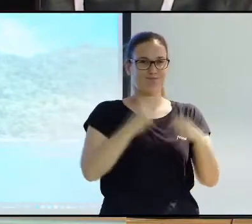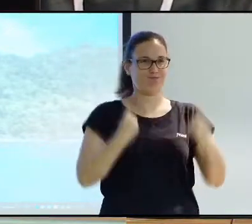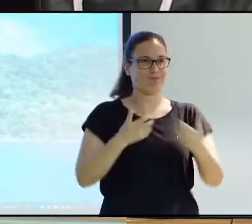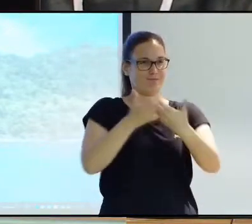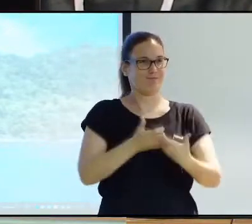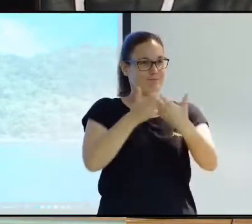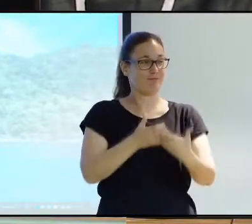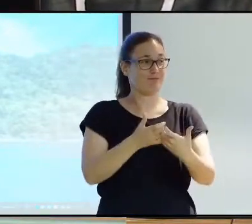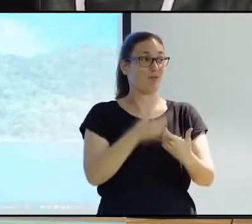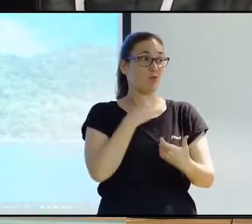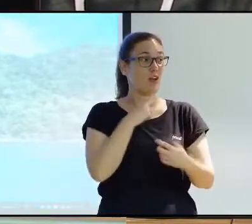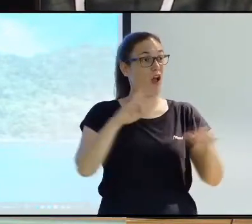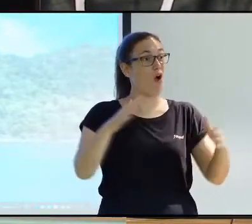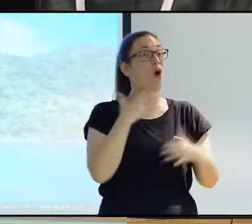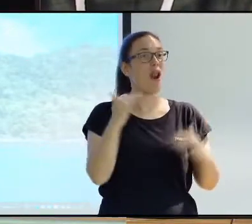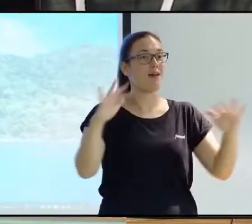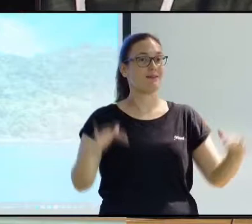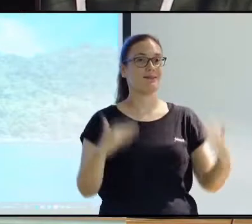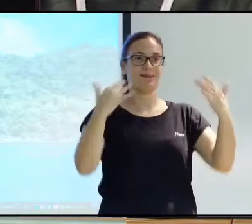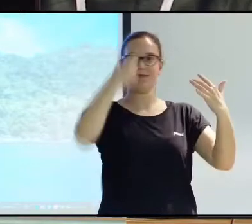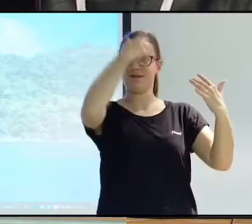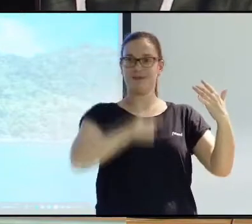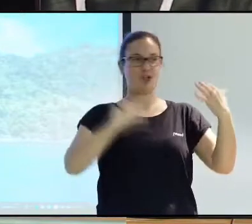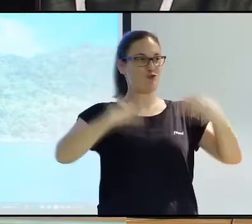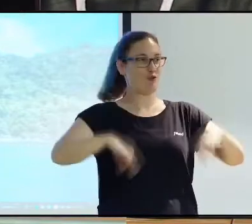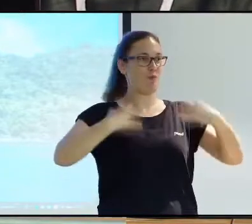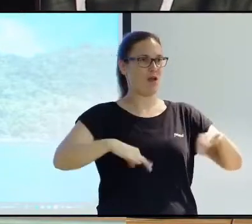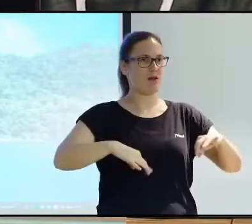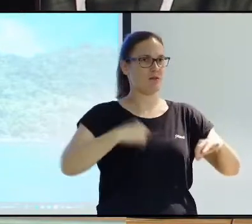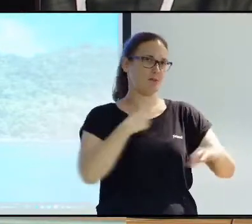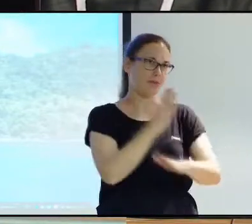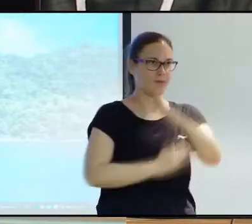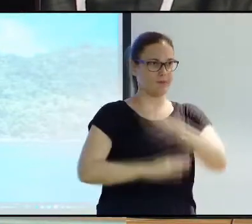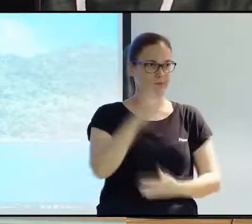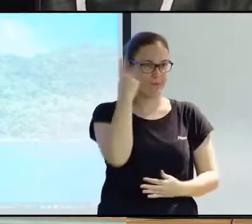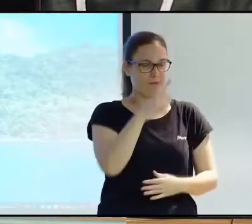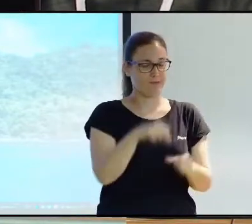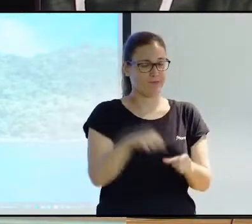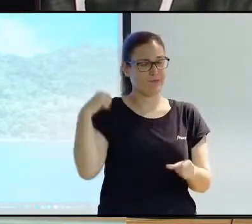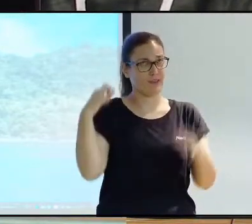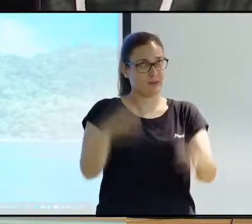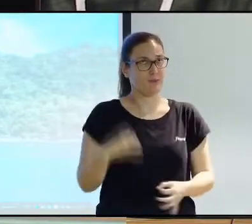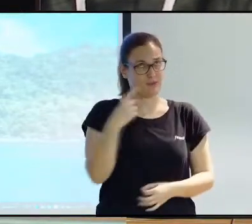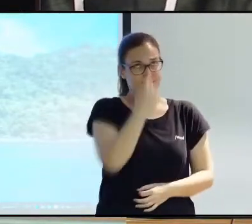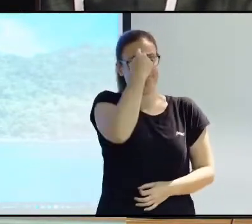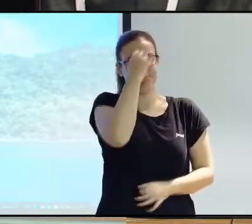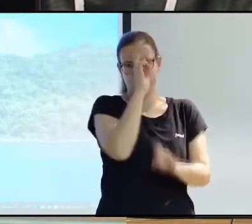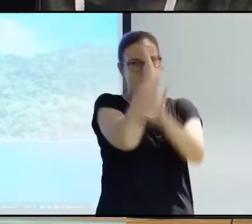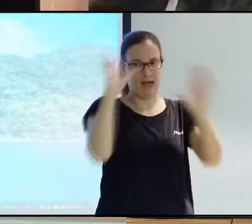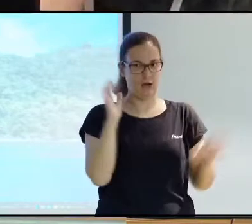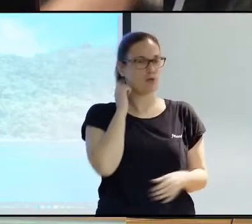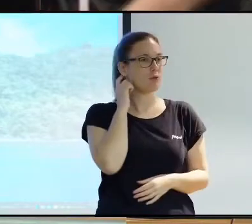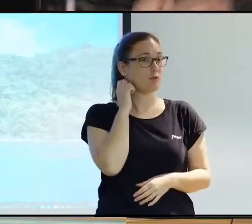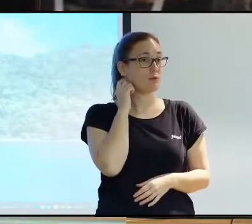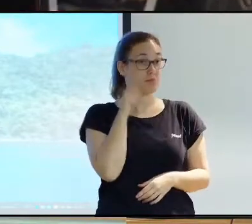with my friends. People say I'm a dreamer, I'm a happy person, nice, and I'm a fighter. I